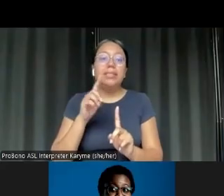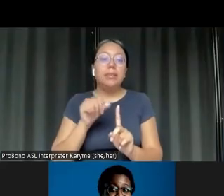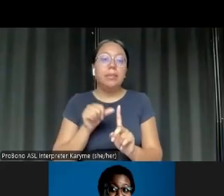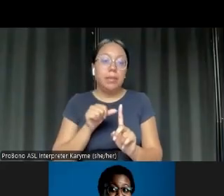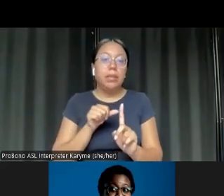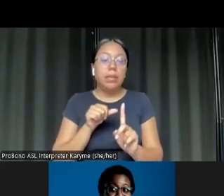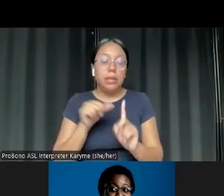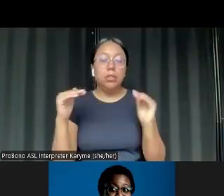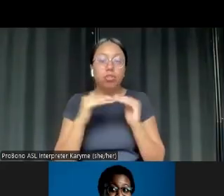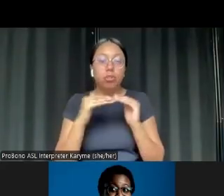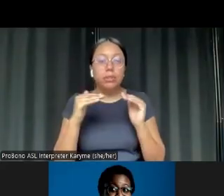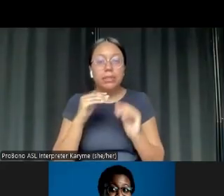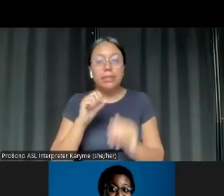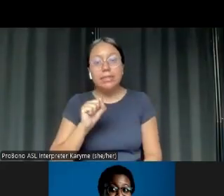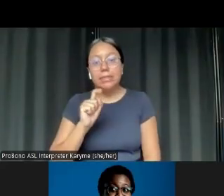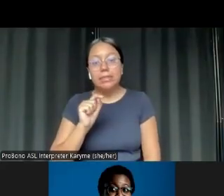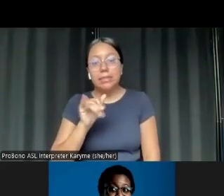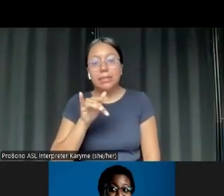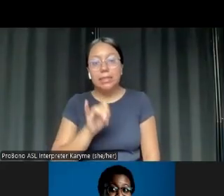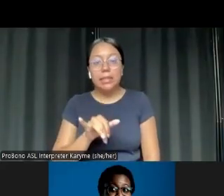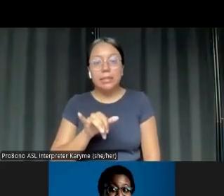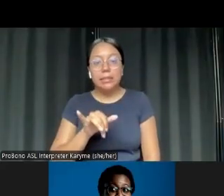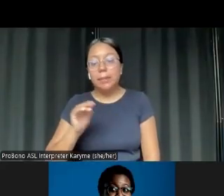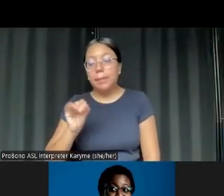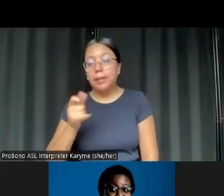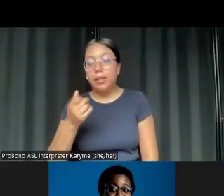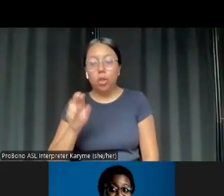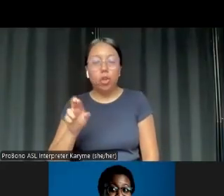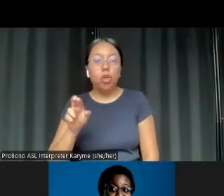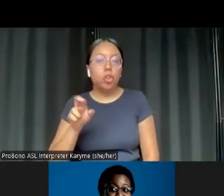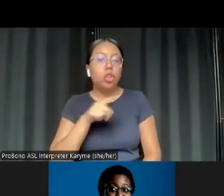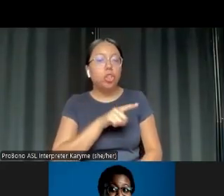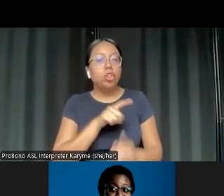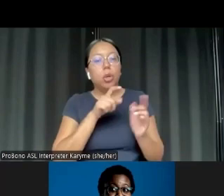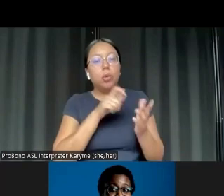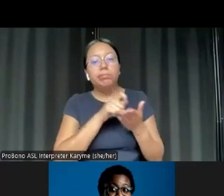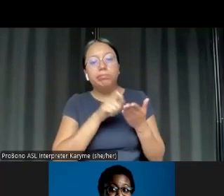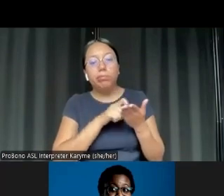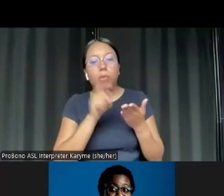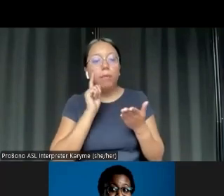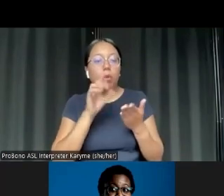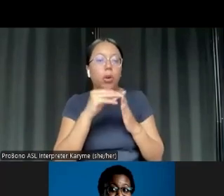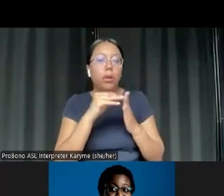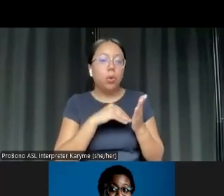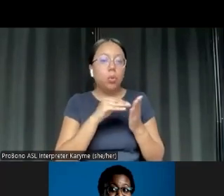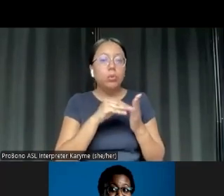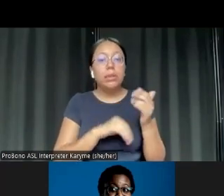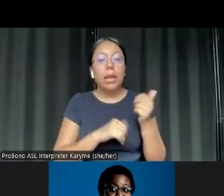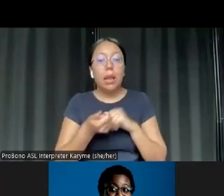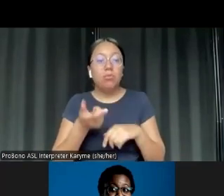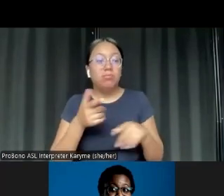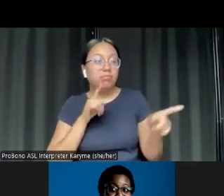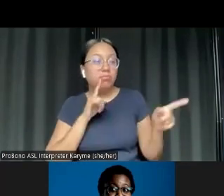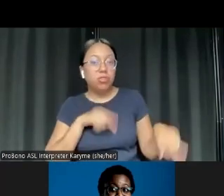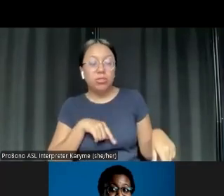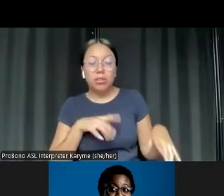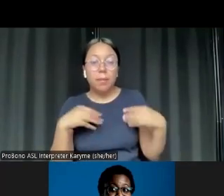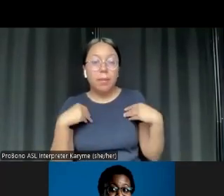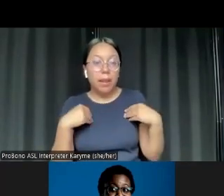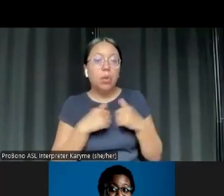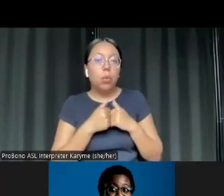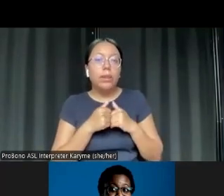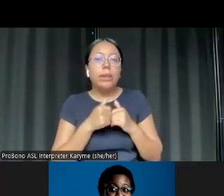Milburn wrote about the concept of access washing in her notes on how compliance with legal accessibility